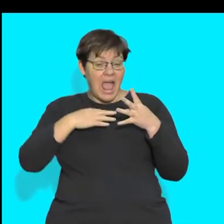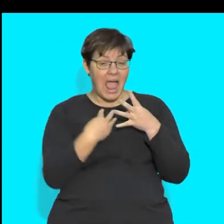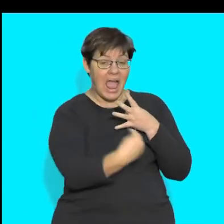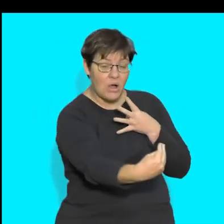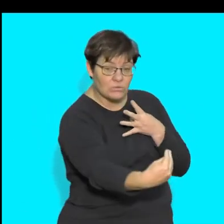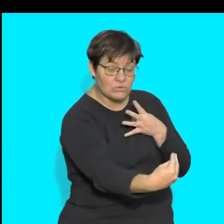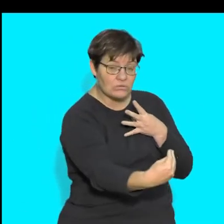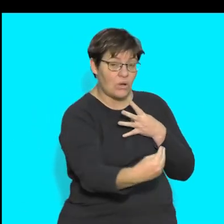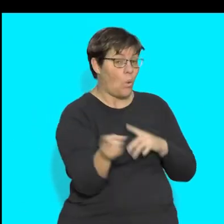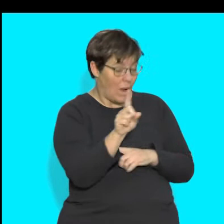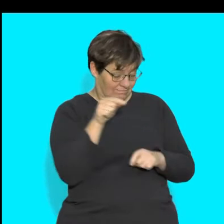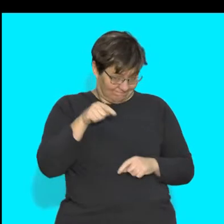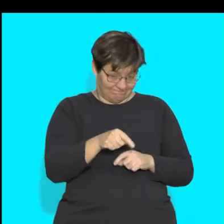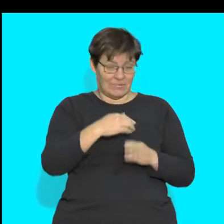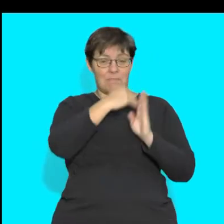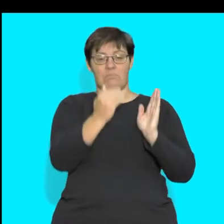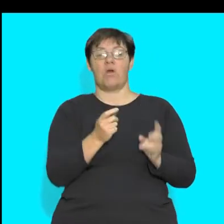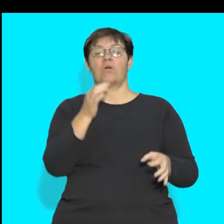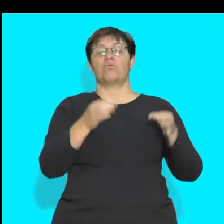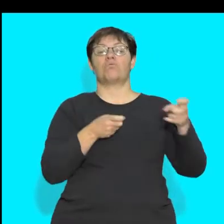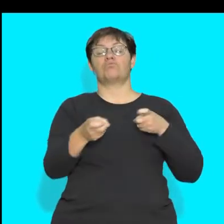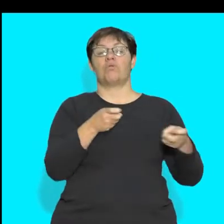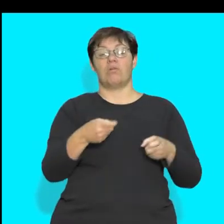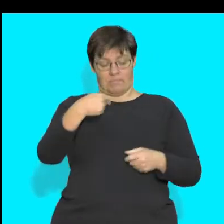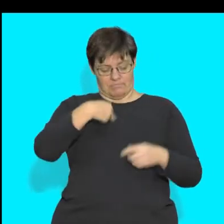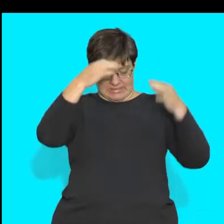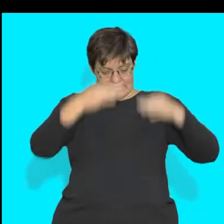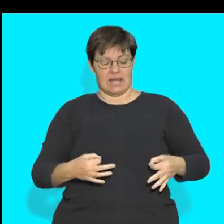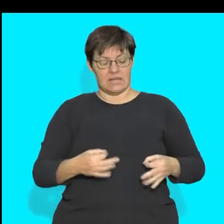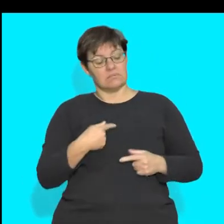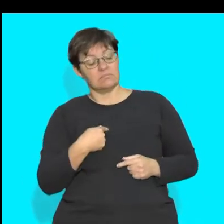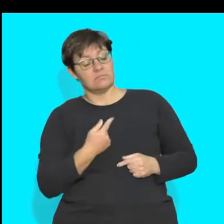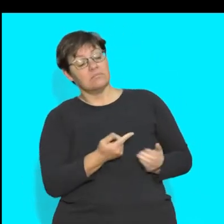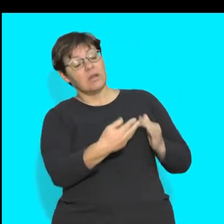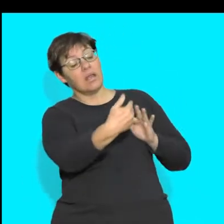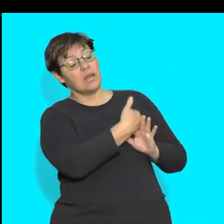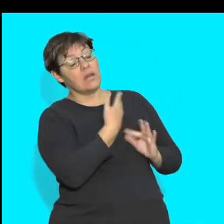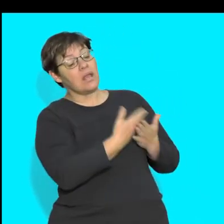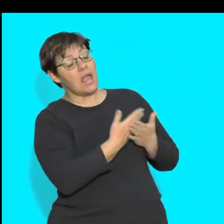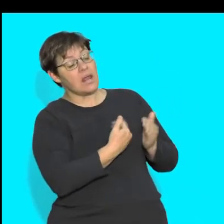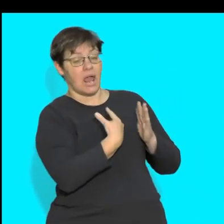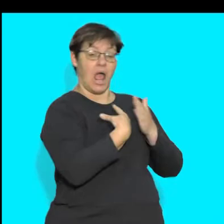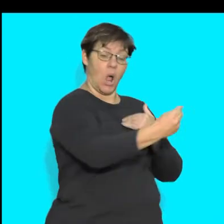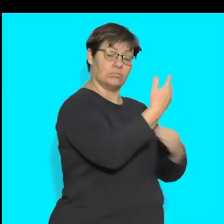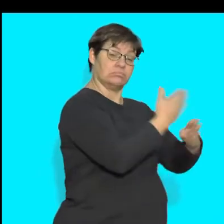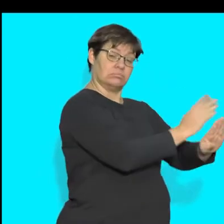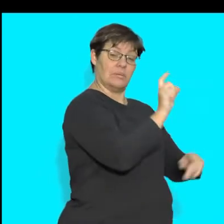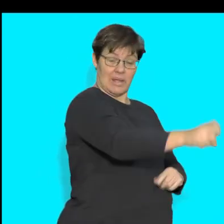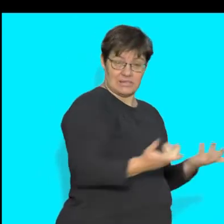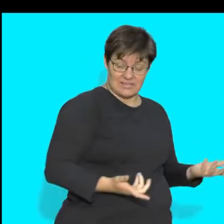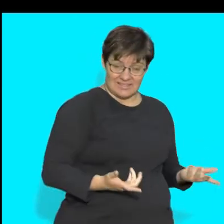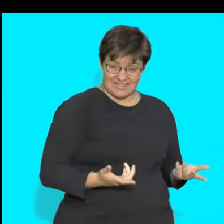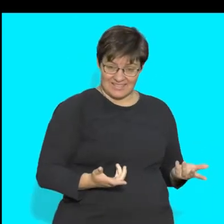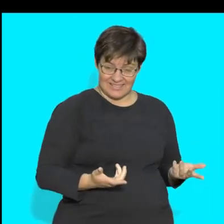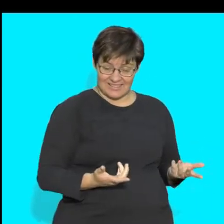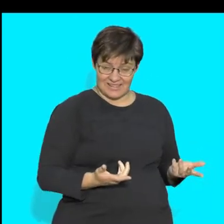The cell membrane will decide what comes in and what comes out. And we use the term, there's so